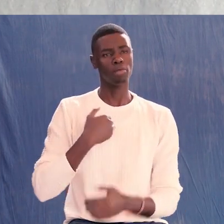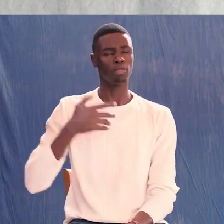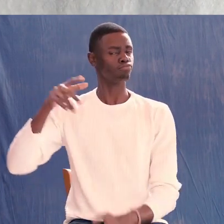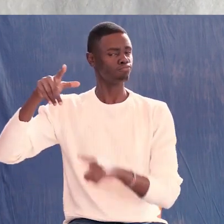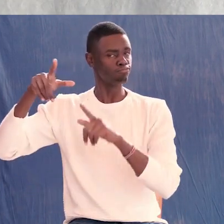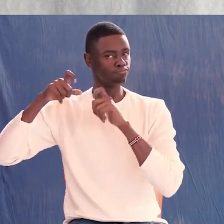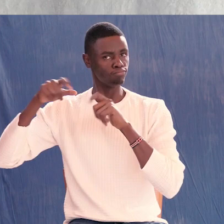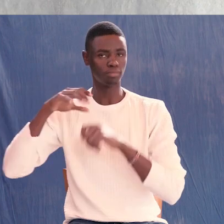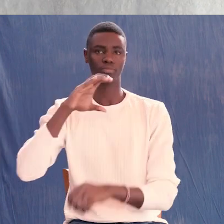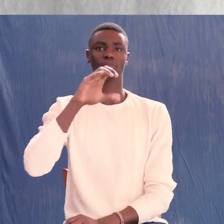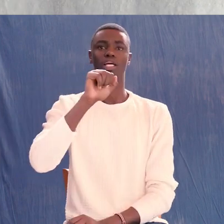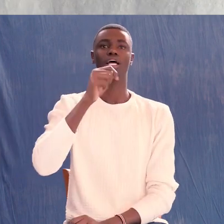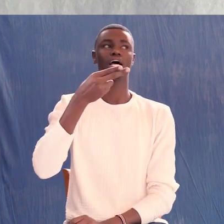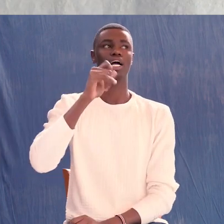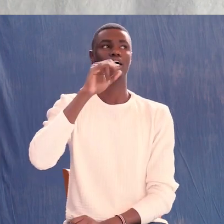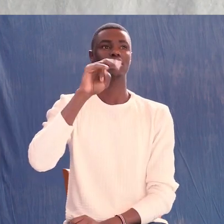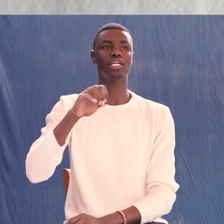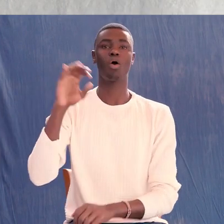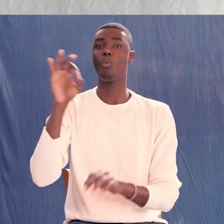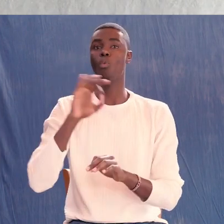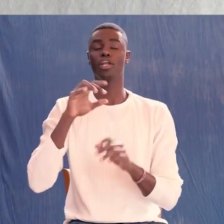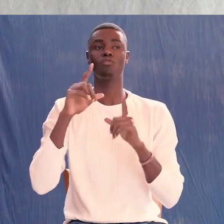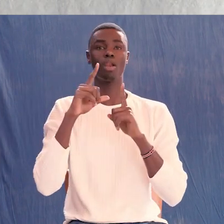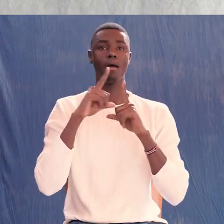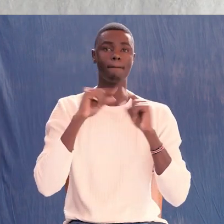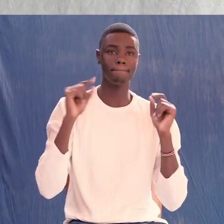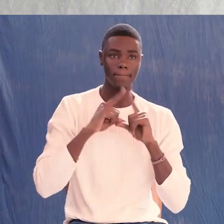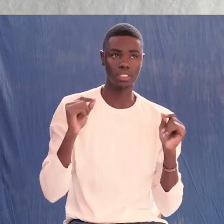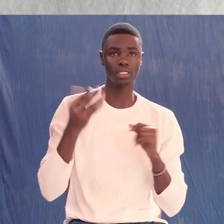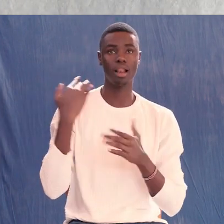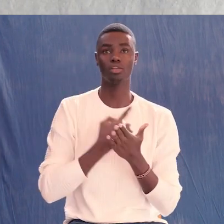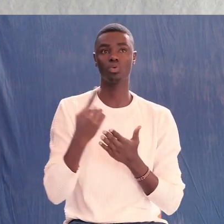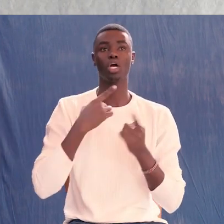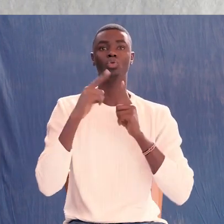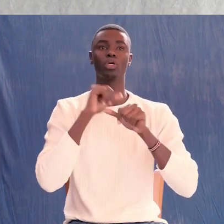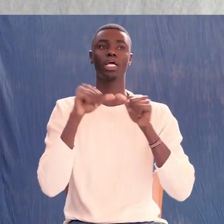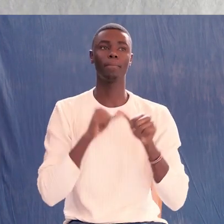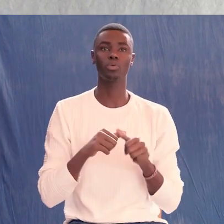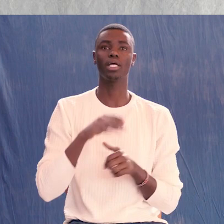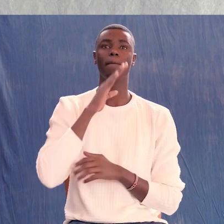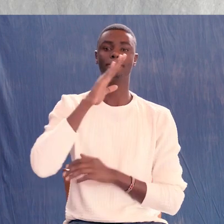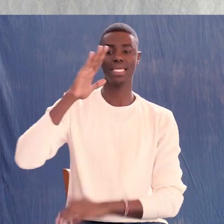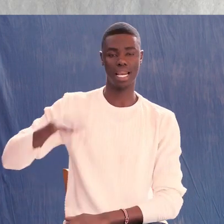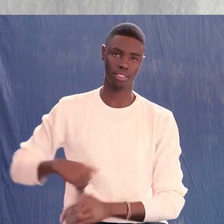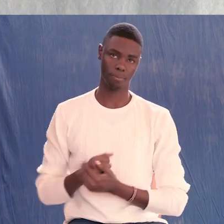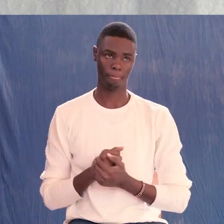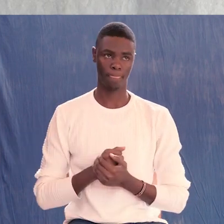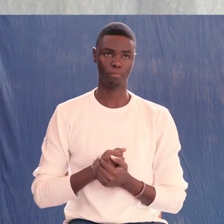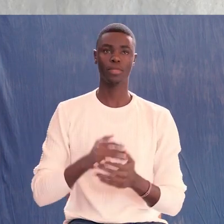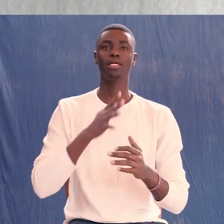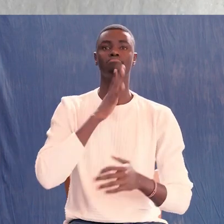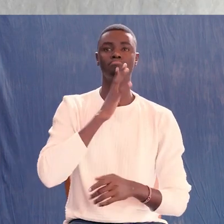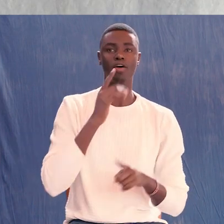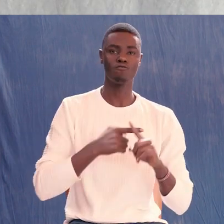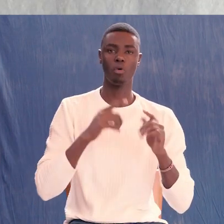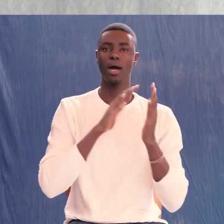to Catherine's wonderful message from last week, where she was talking about be last. She spoke from